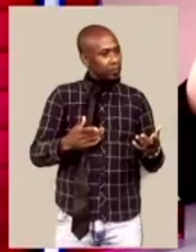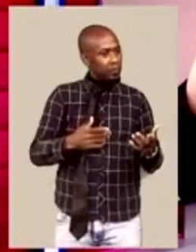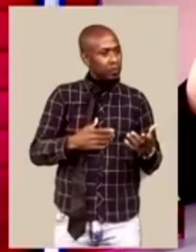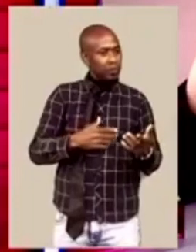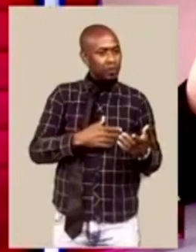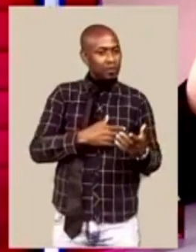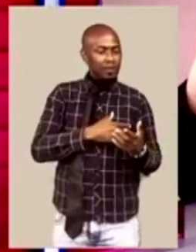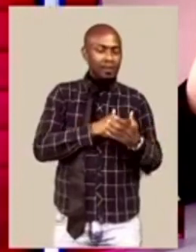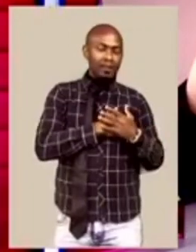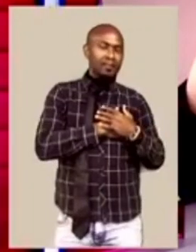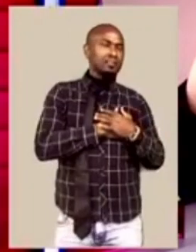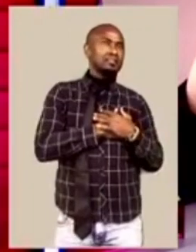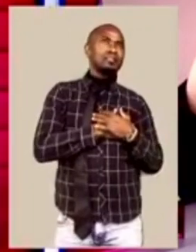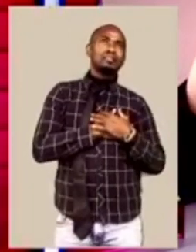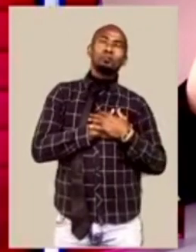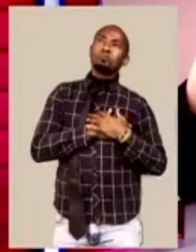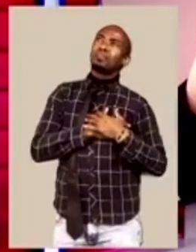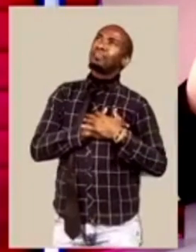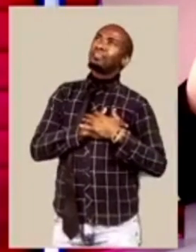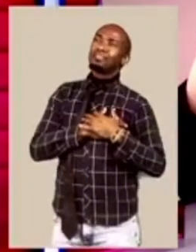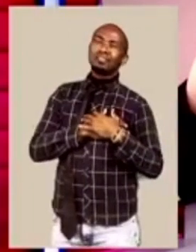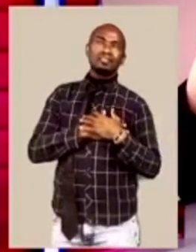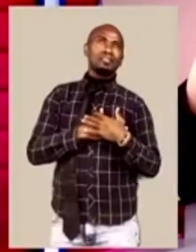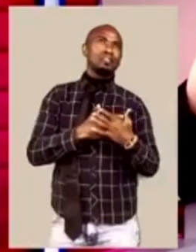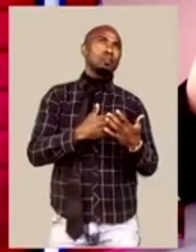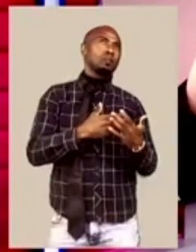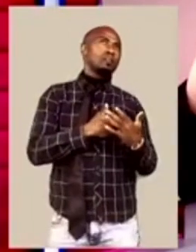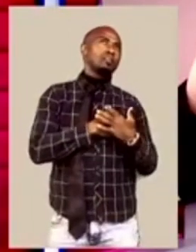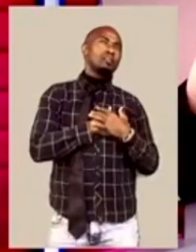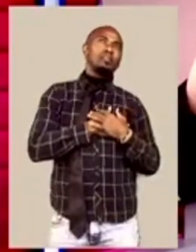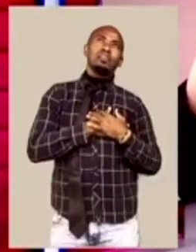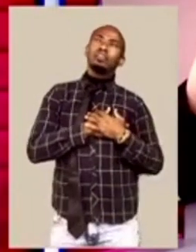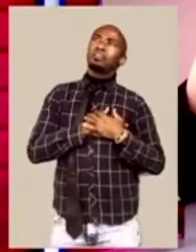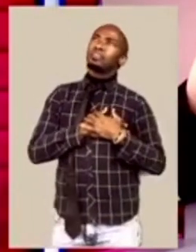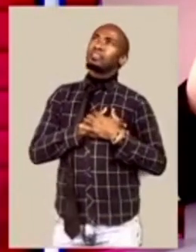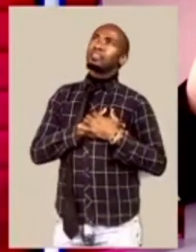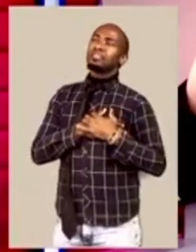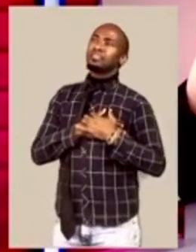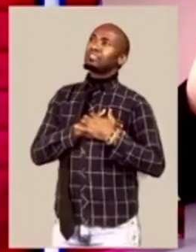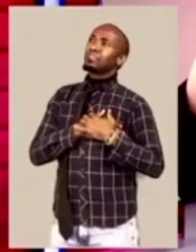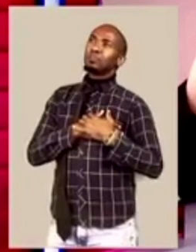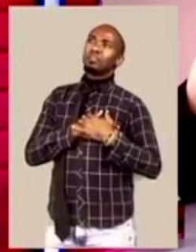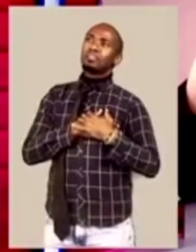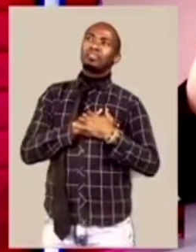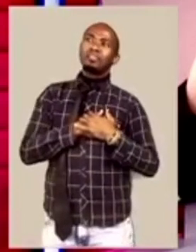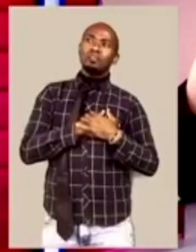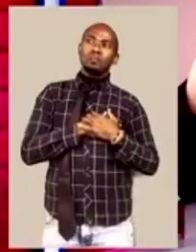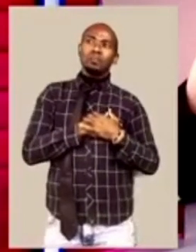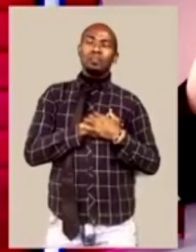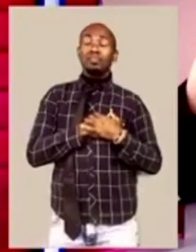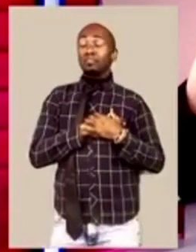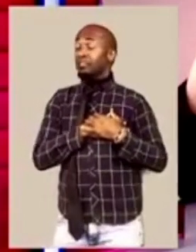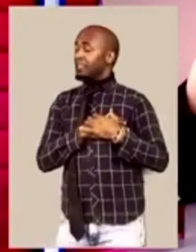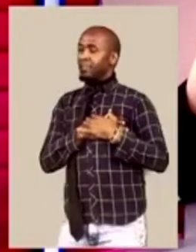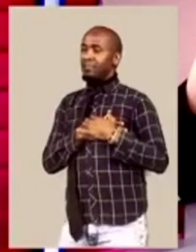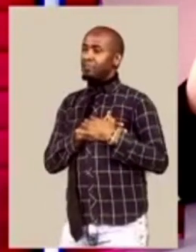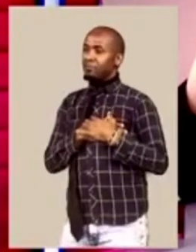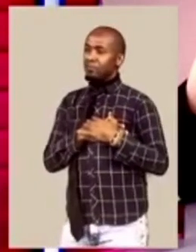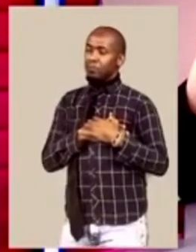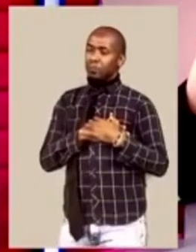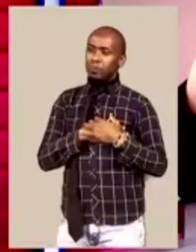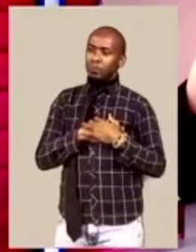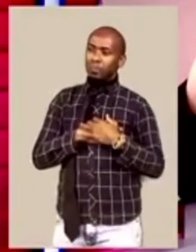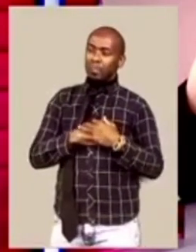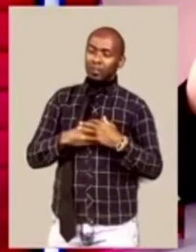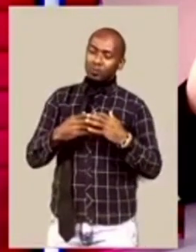a heart attack He has a heart attack because he has got misery the best military in the world Apparently,